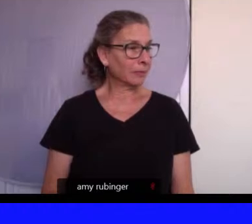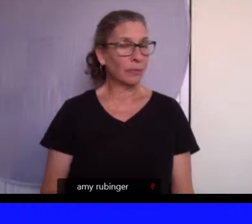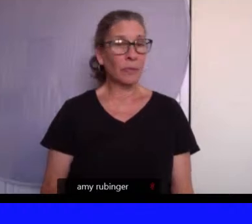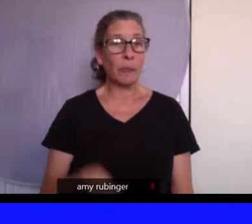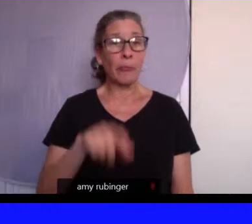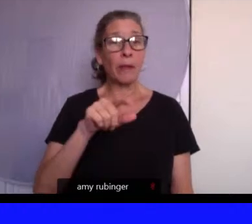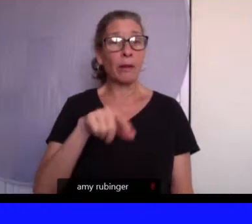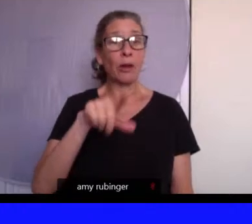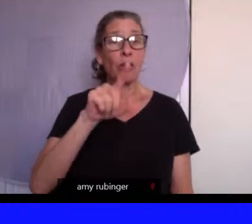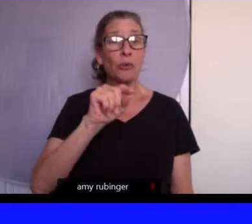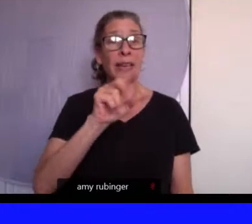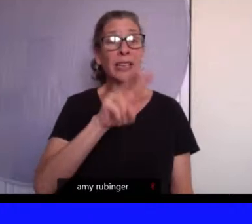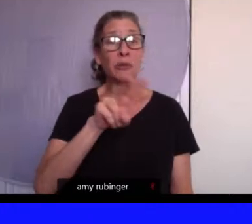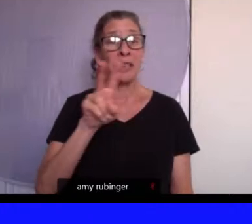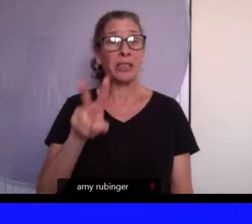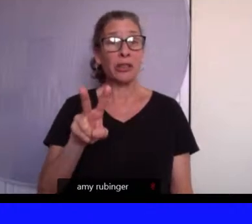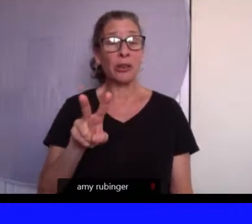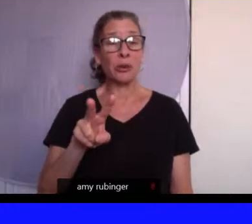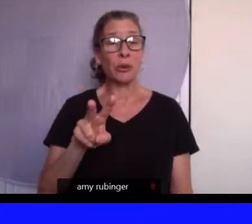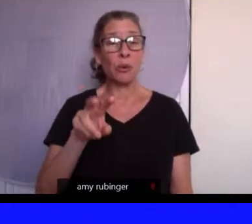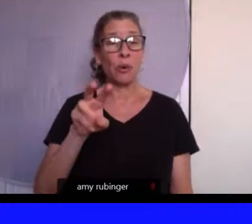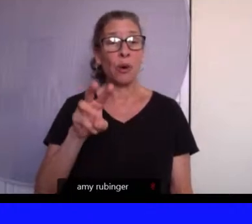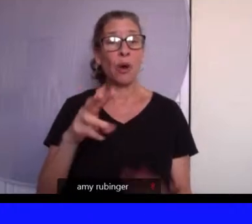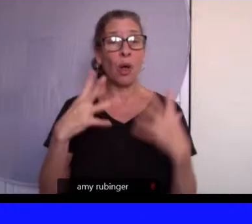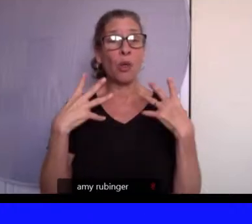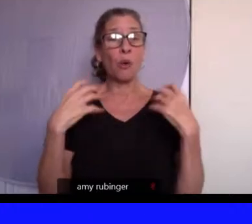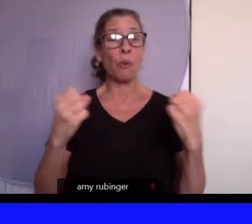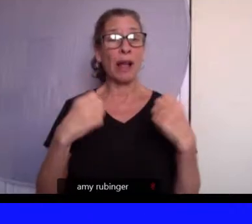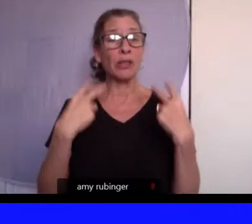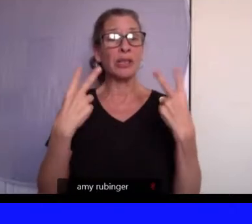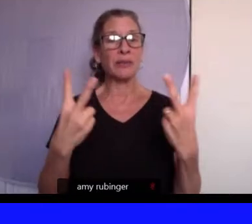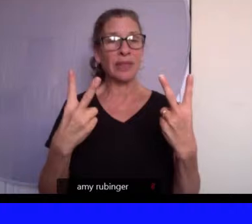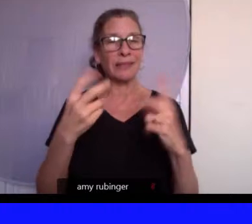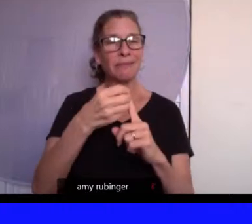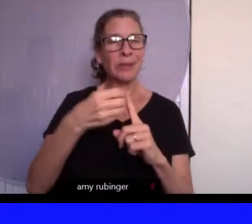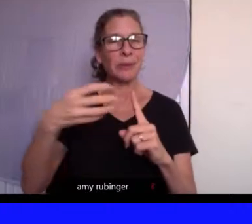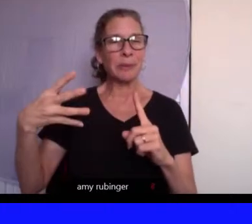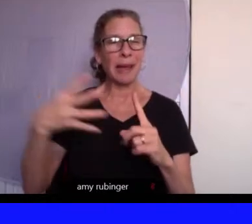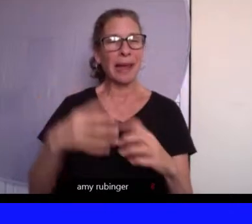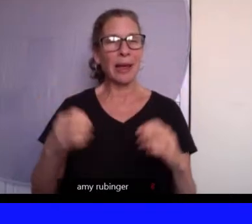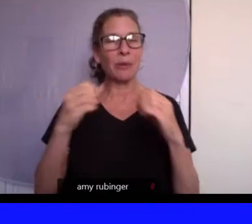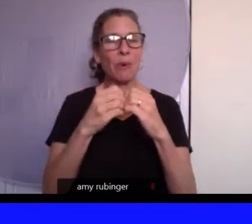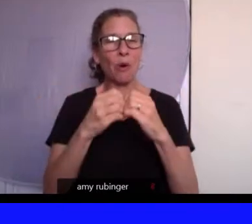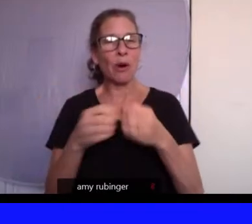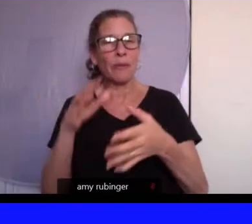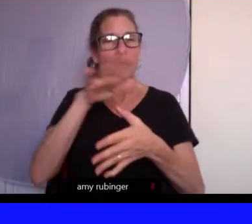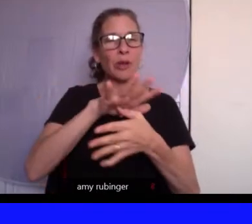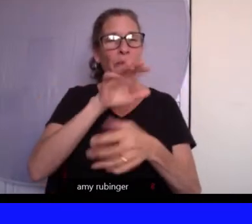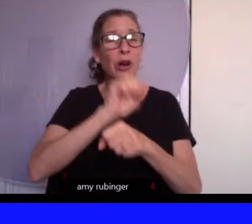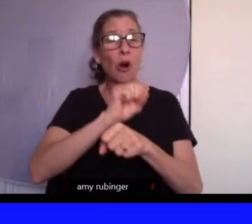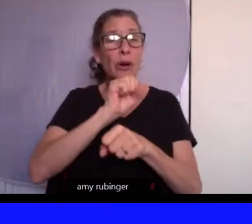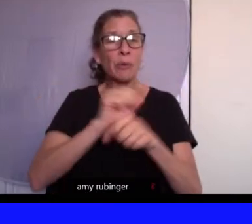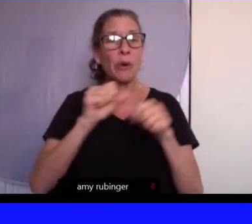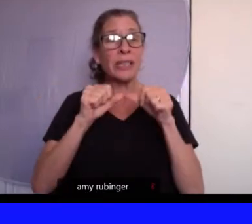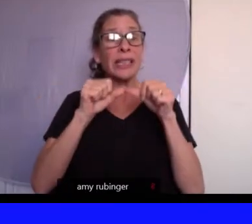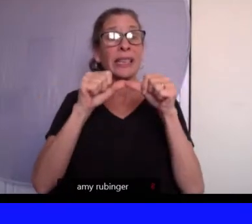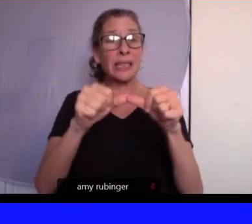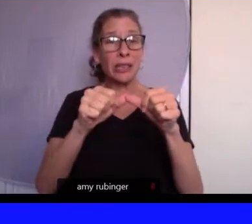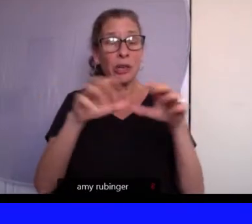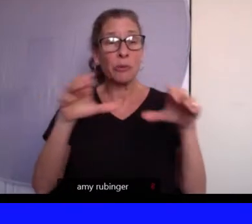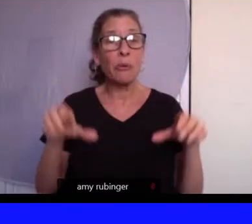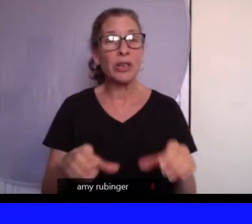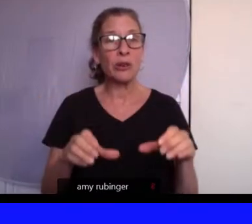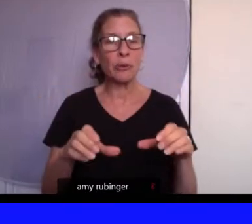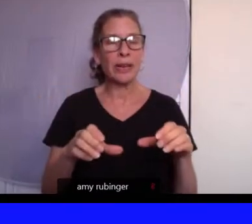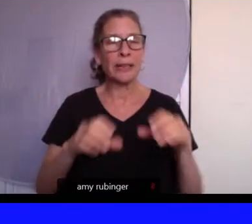get to, especially the social barriers. We have a home-based primary care program that's already running at